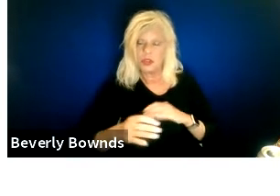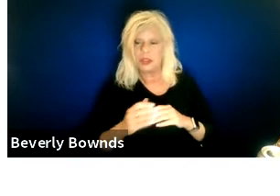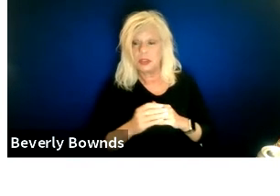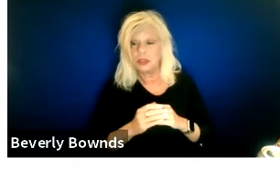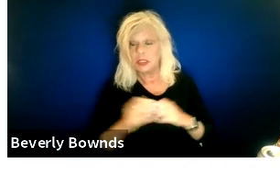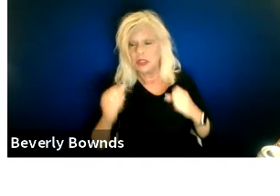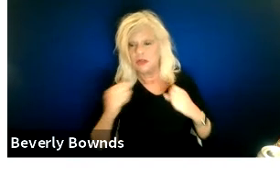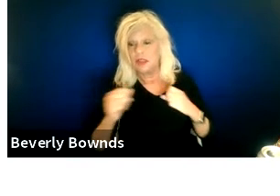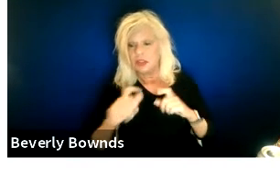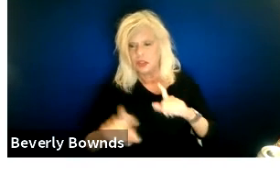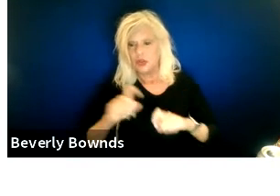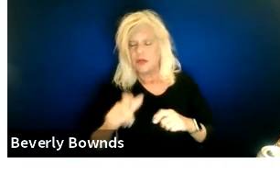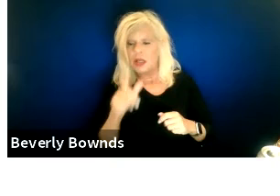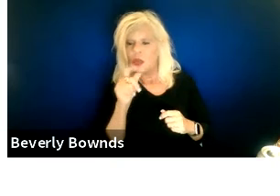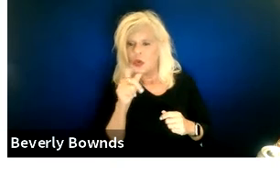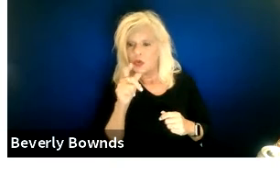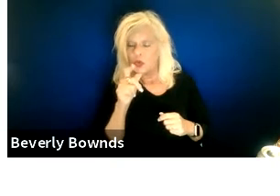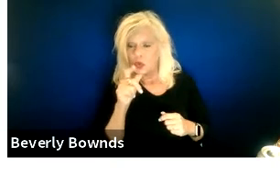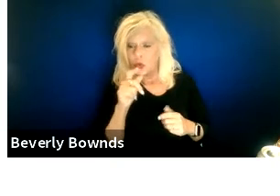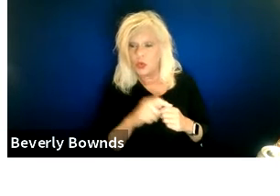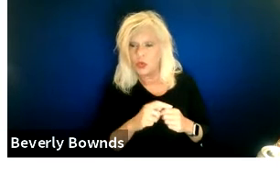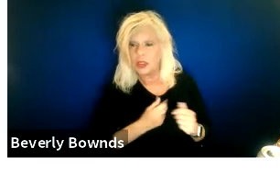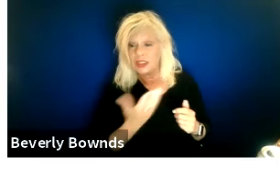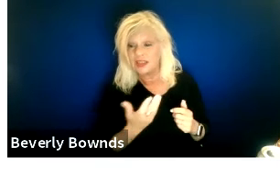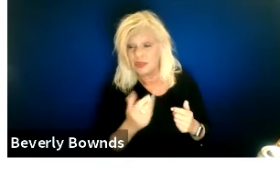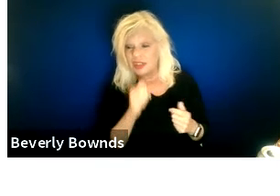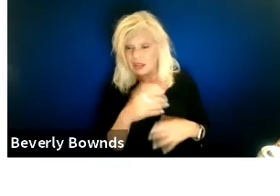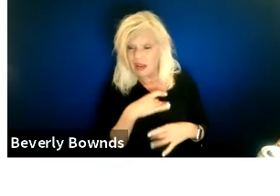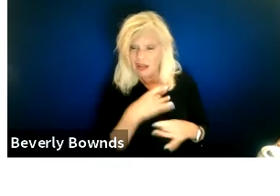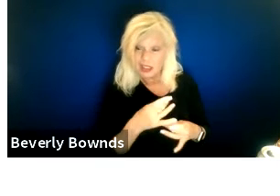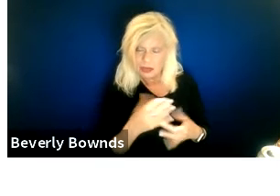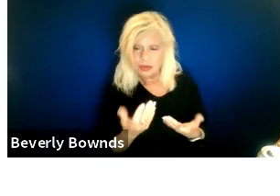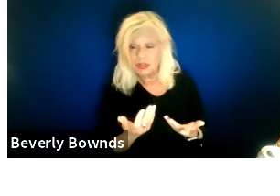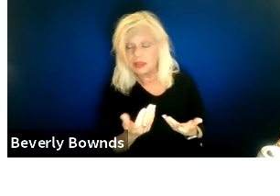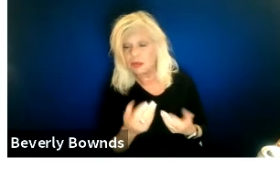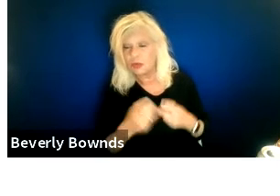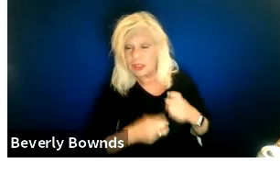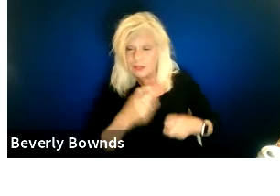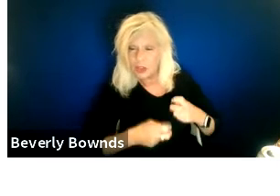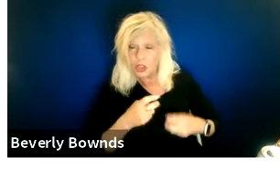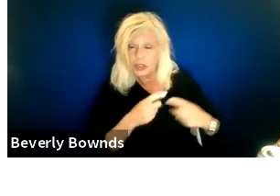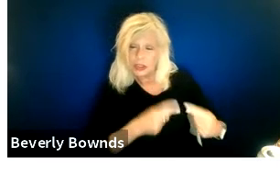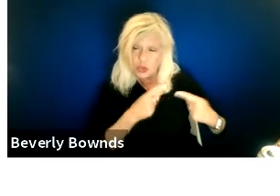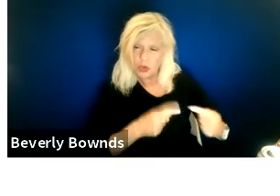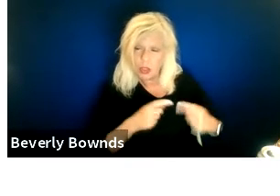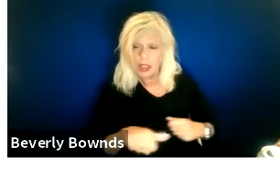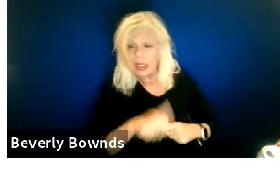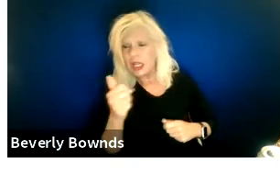For those who express a lack of interest or have difficulty or any other barriers,